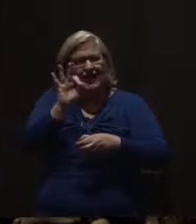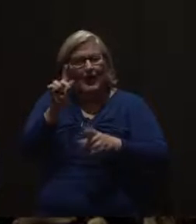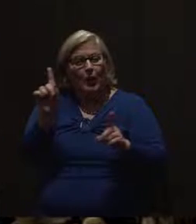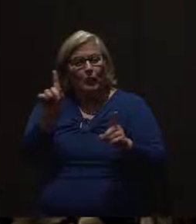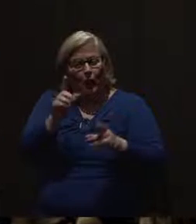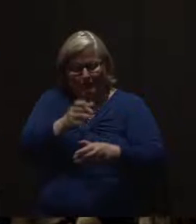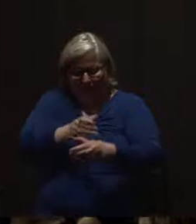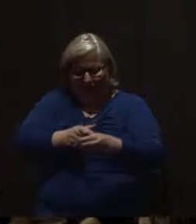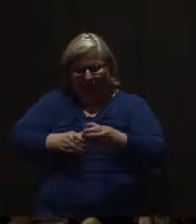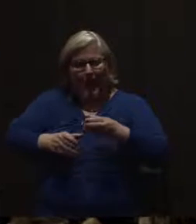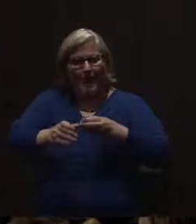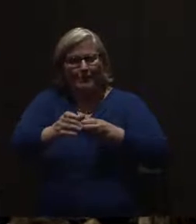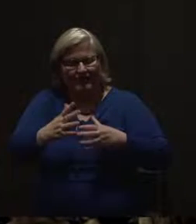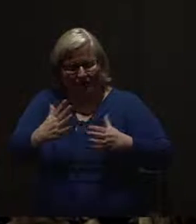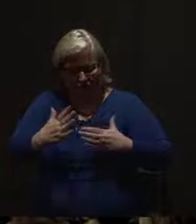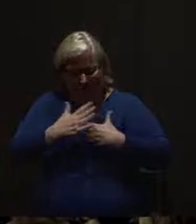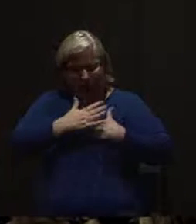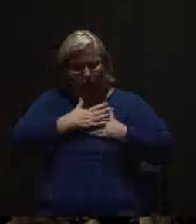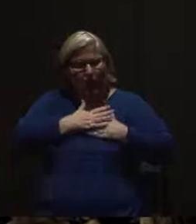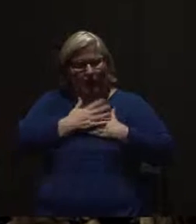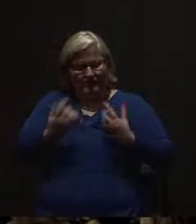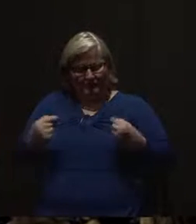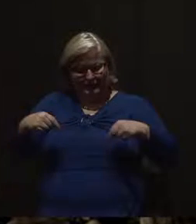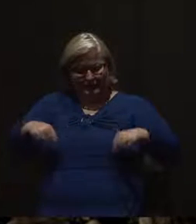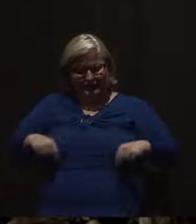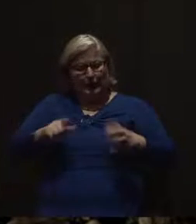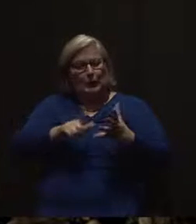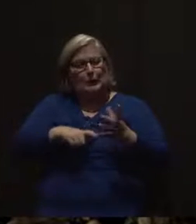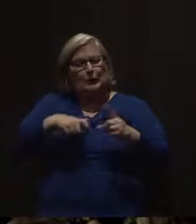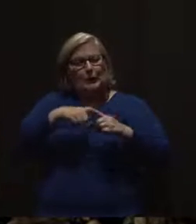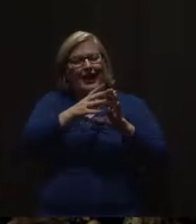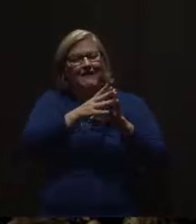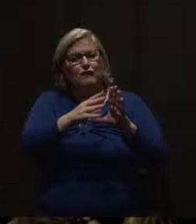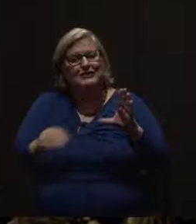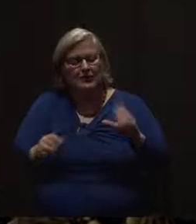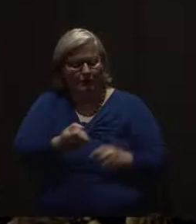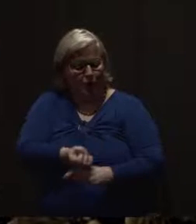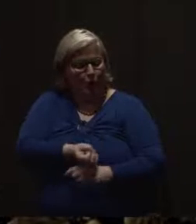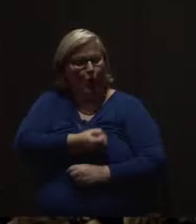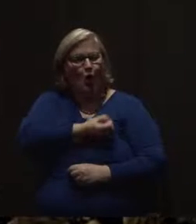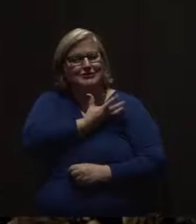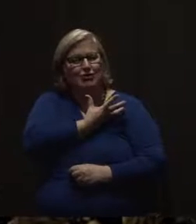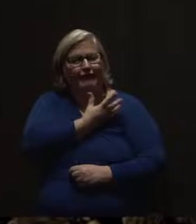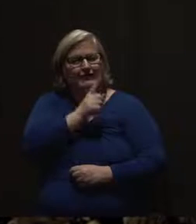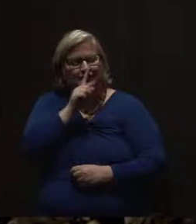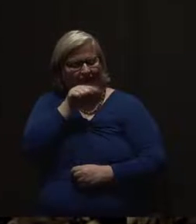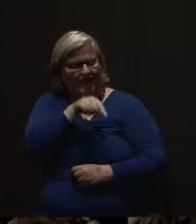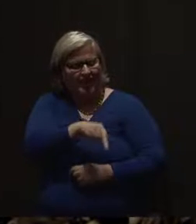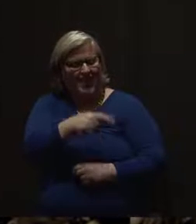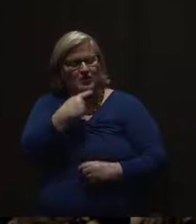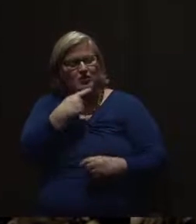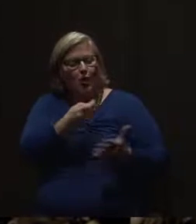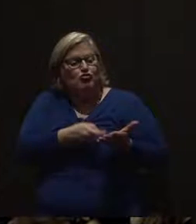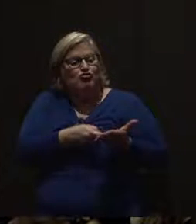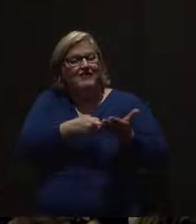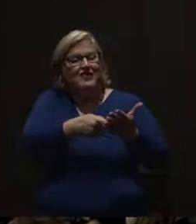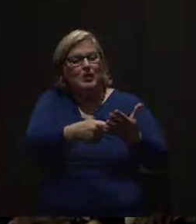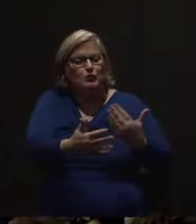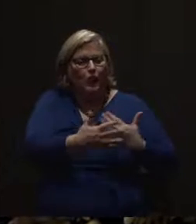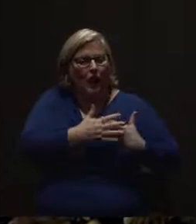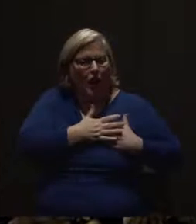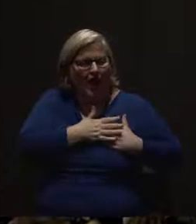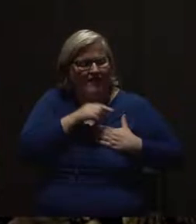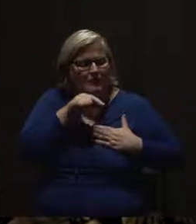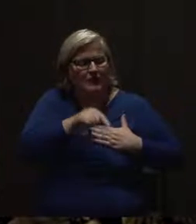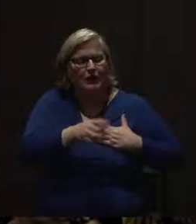The Conservative Party here in the UK, for instance, would not go so far as to refer to love, but they are